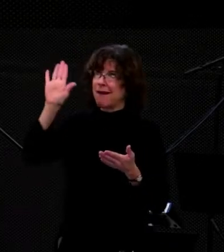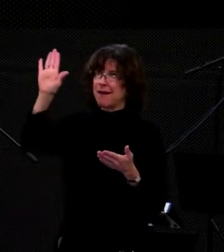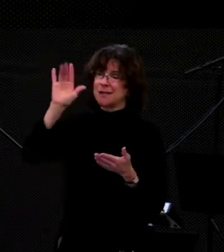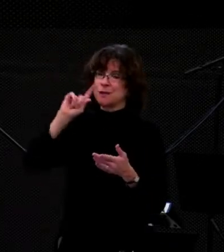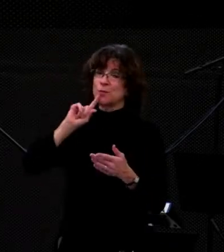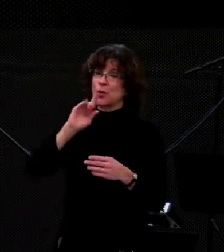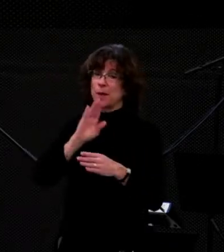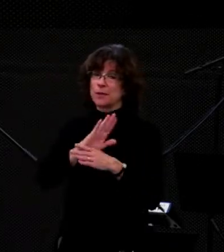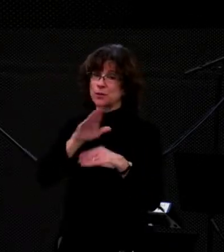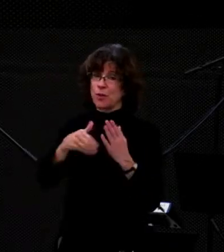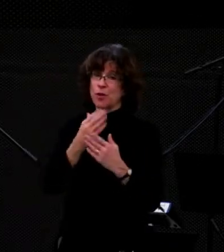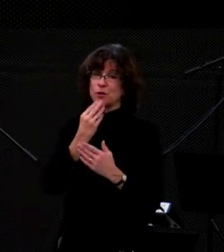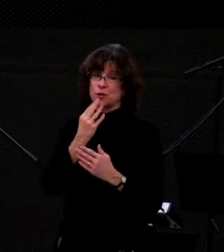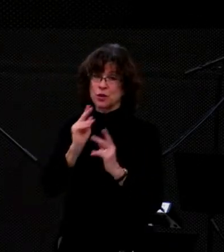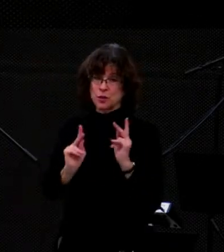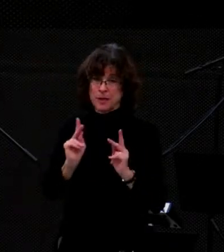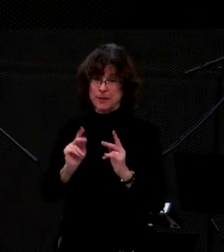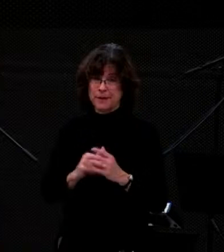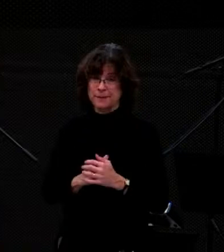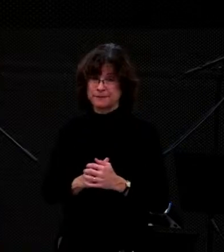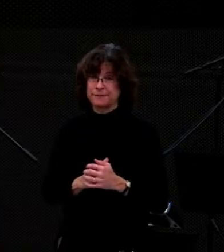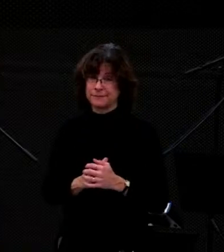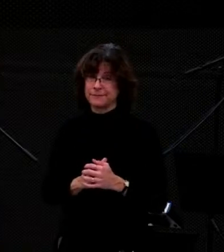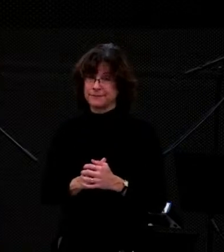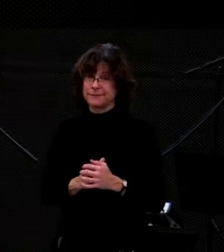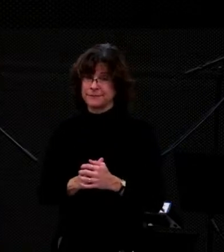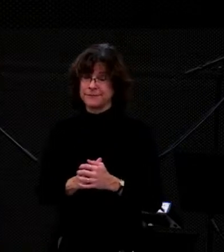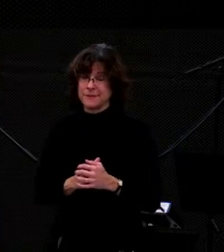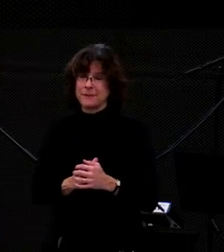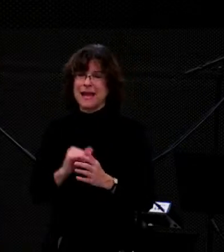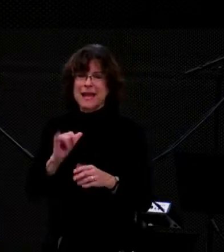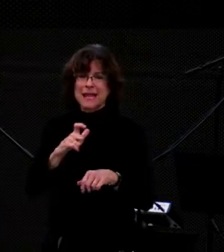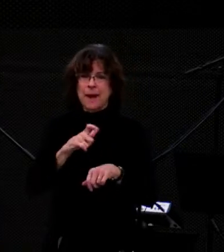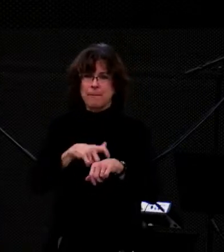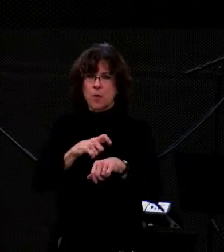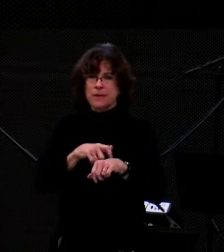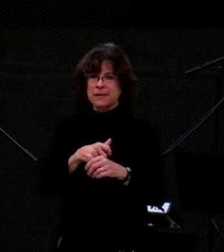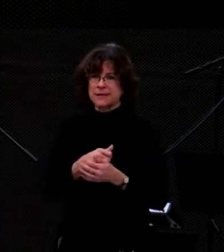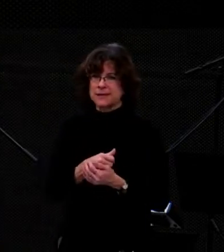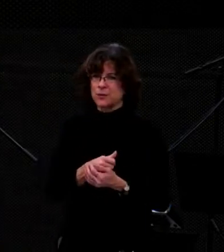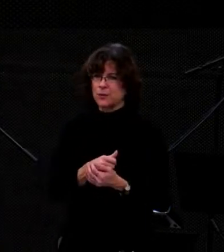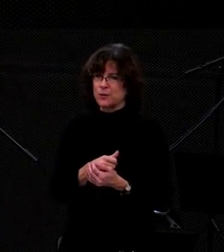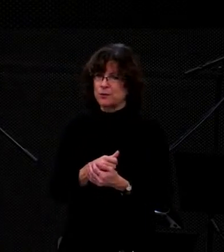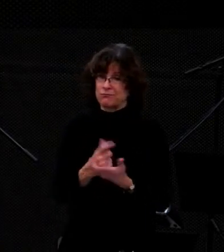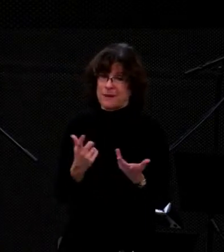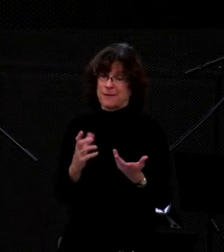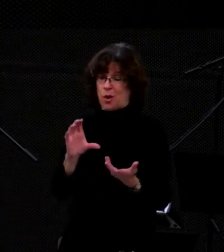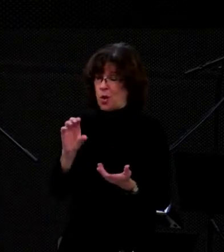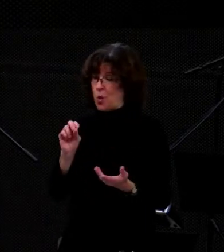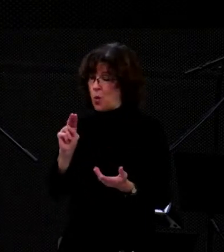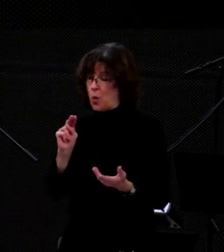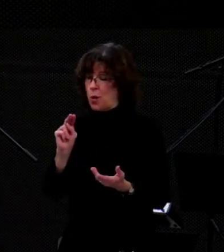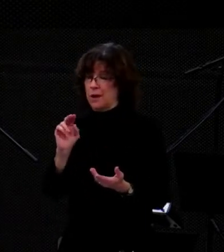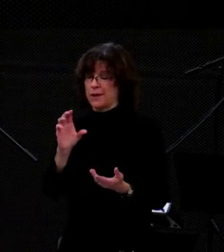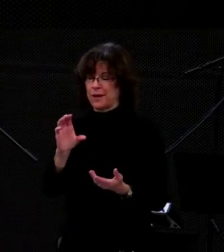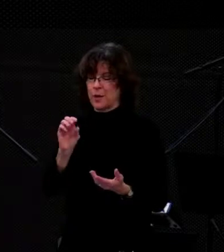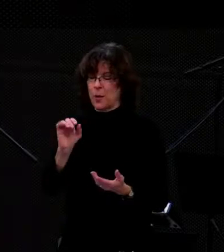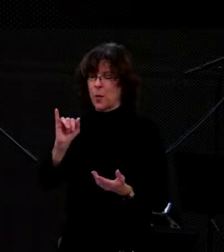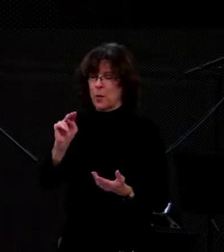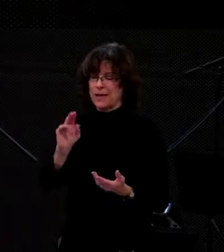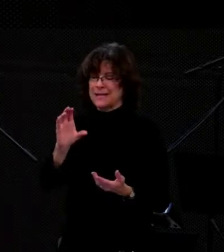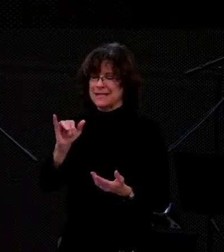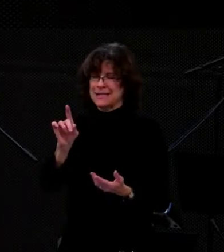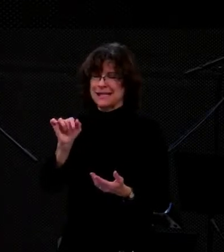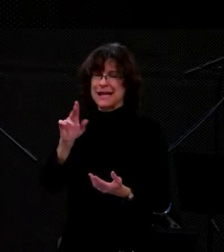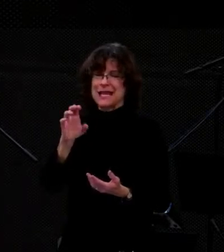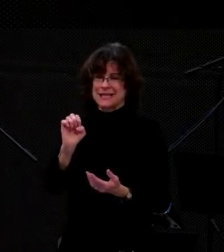people. But at that very moment, as they are contemplating these things, coincidence, the king's attendants, the